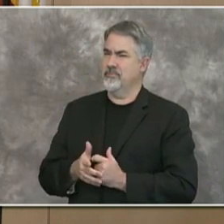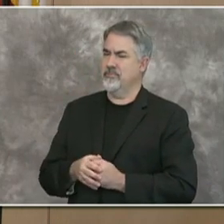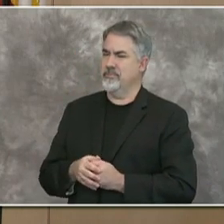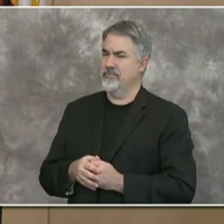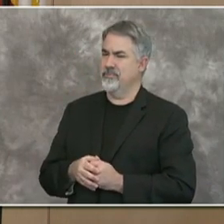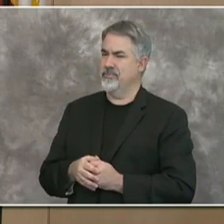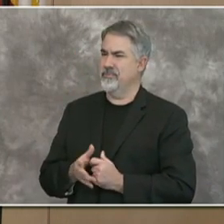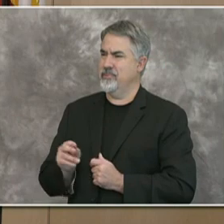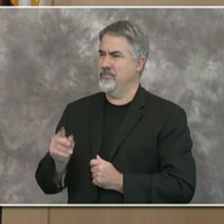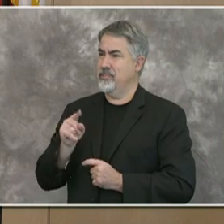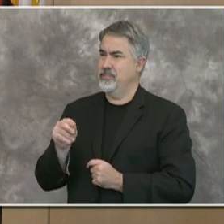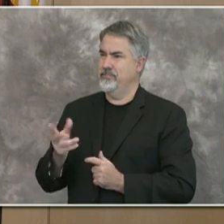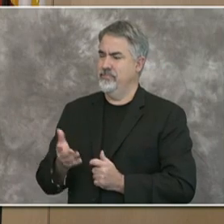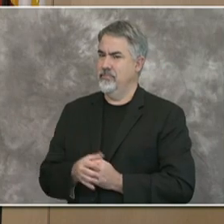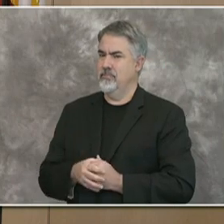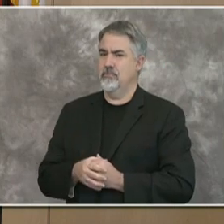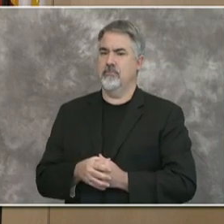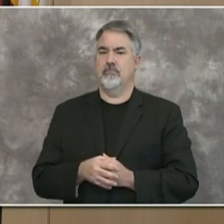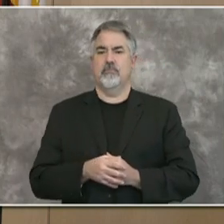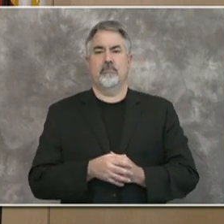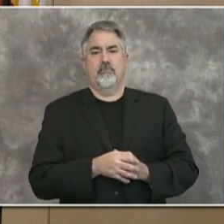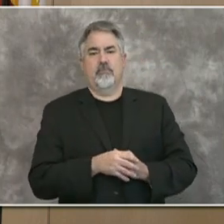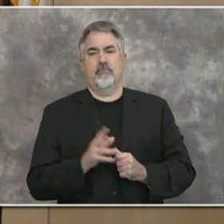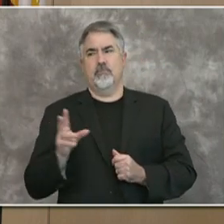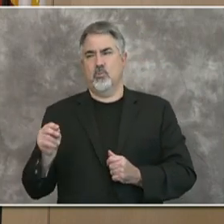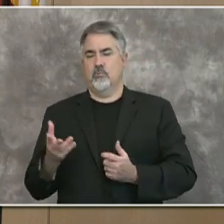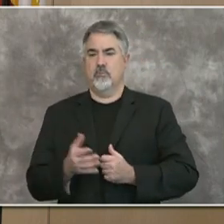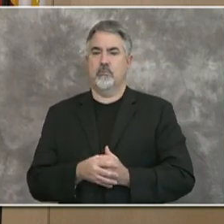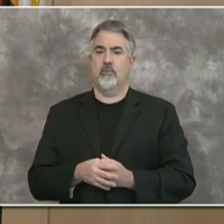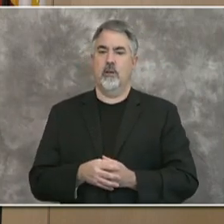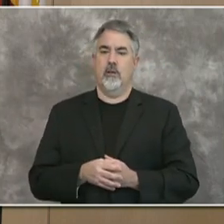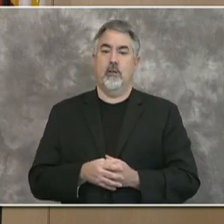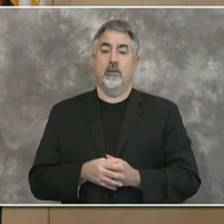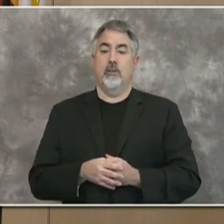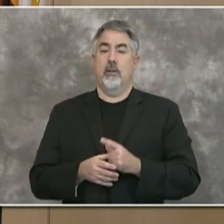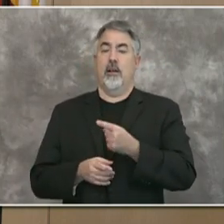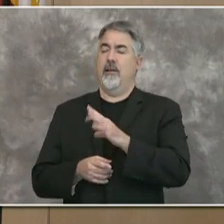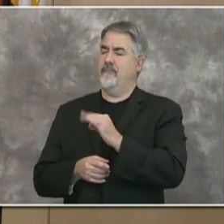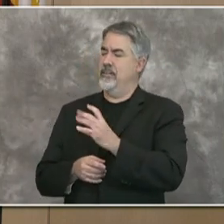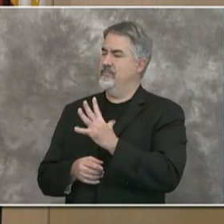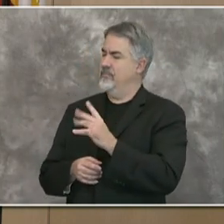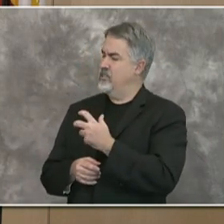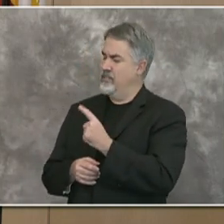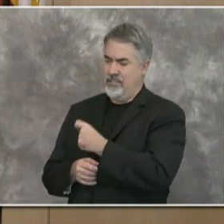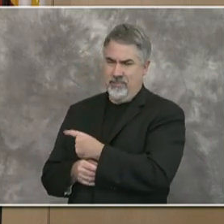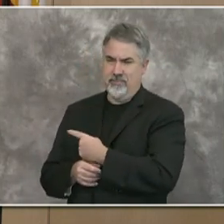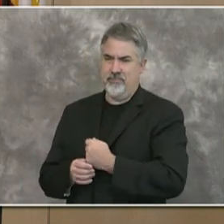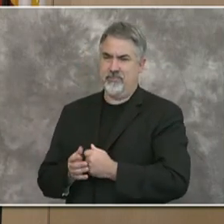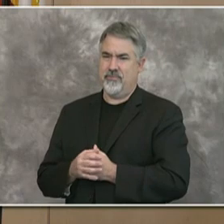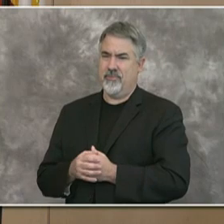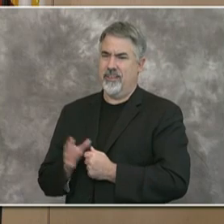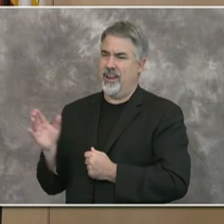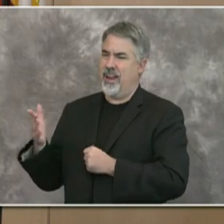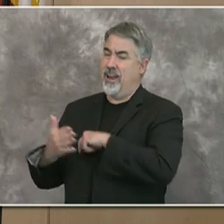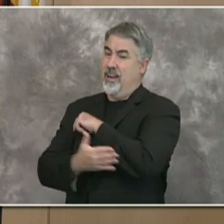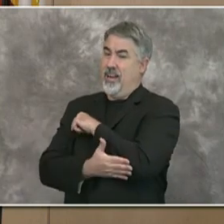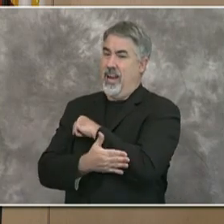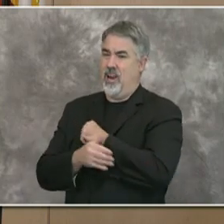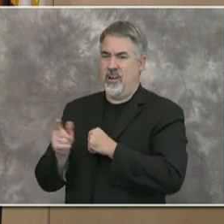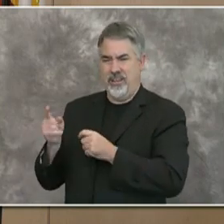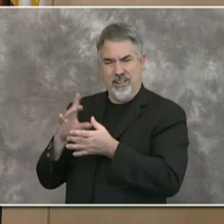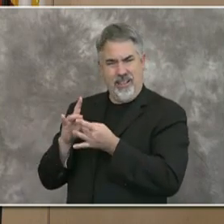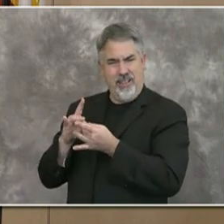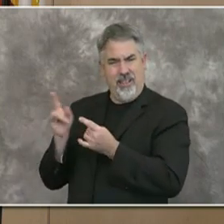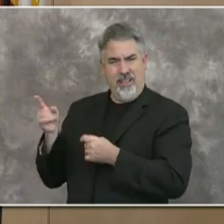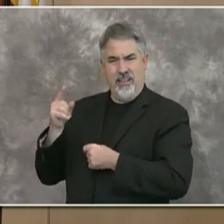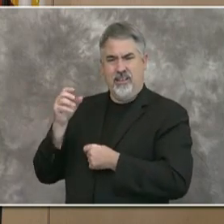from Andrew from Fox 5. What does the county have to say to some of the San Diego City leaders